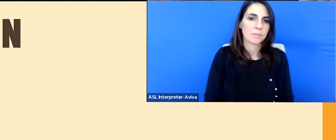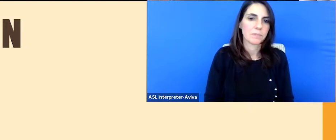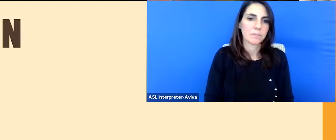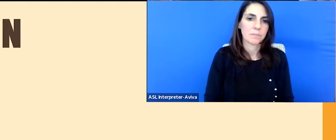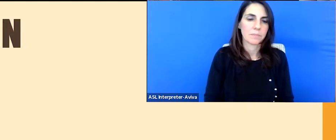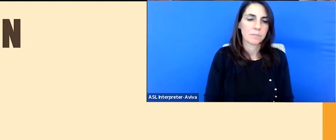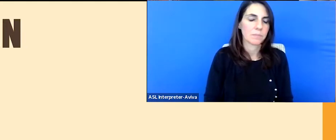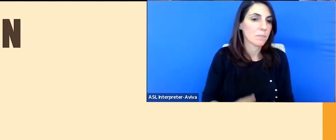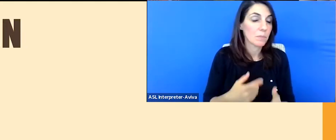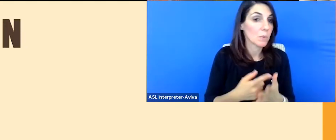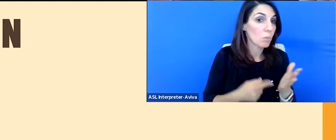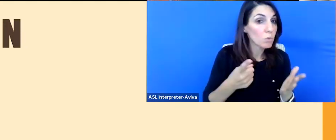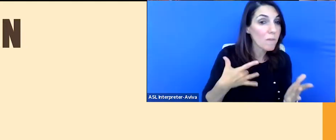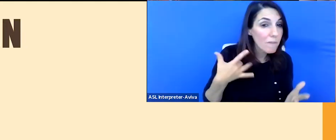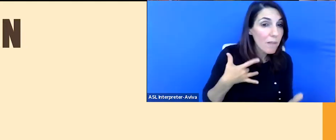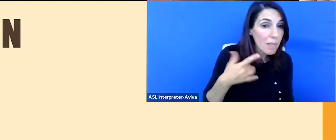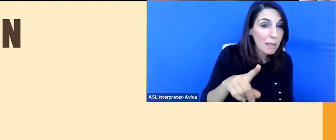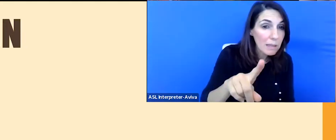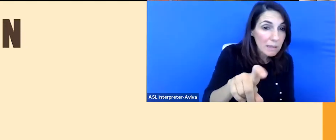What are you feeling?